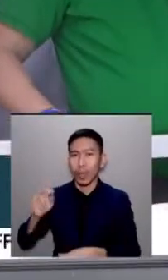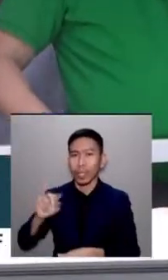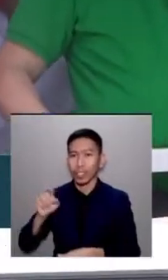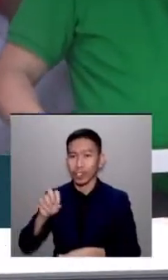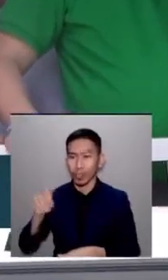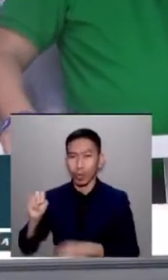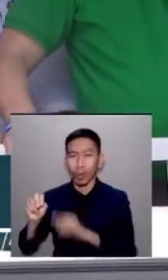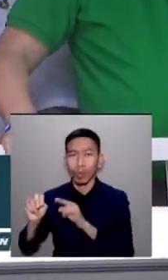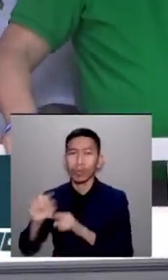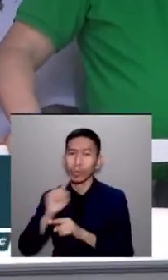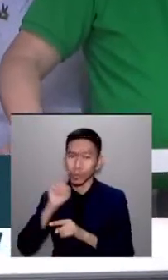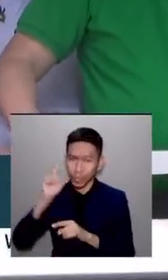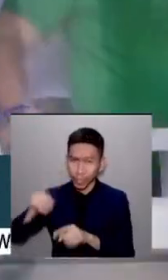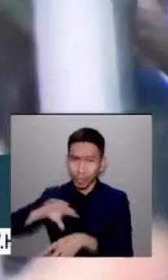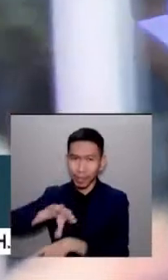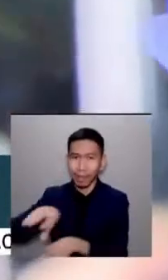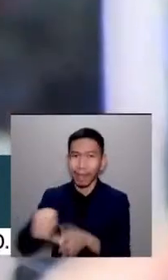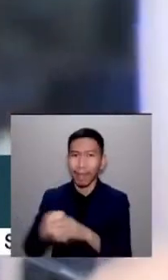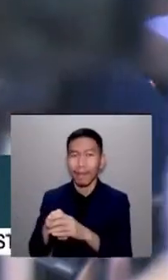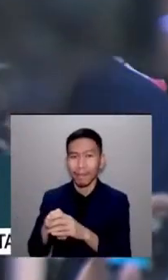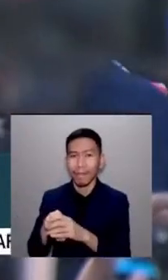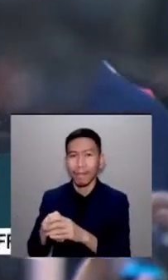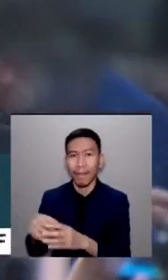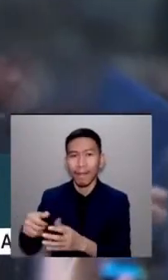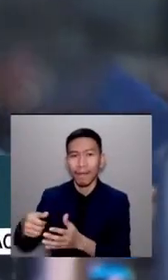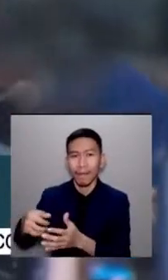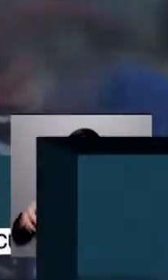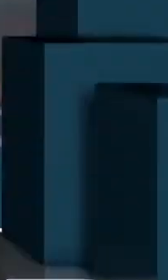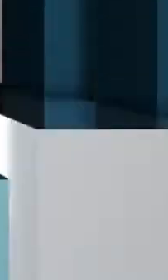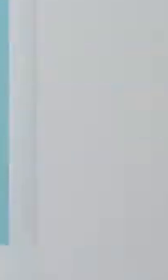to delay a decision until she retires.